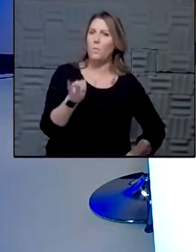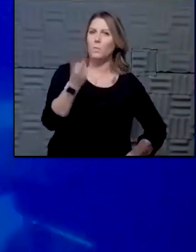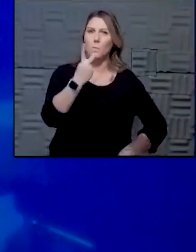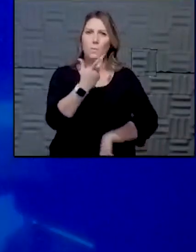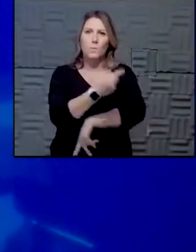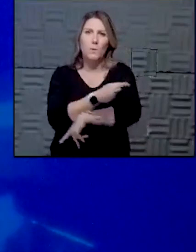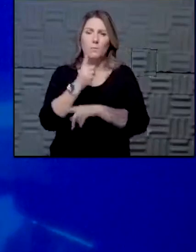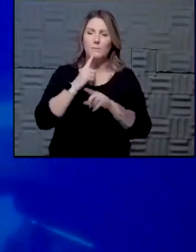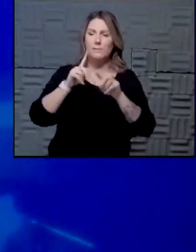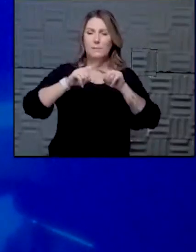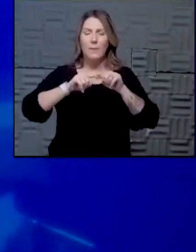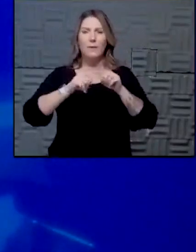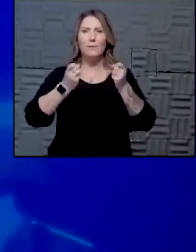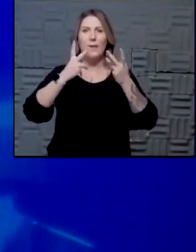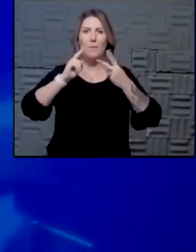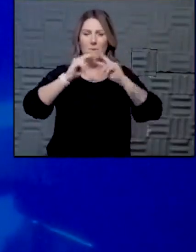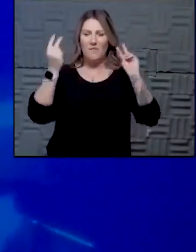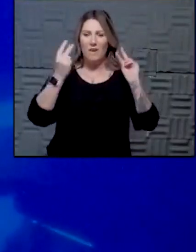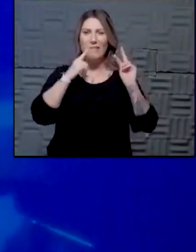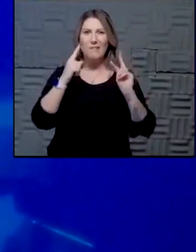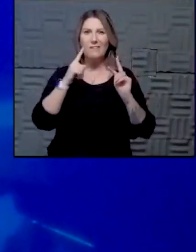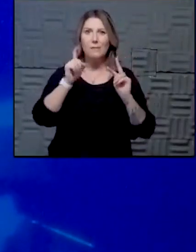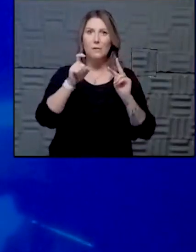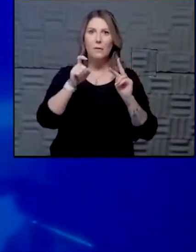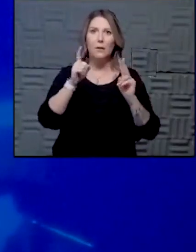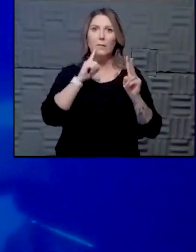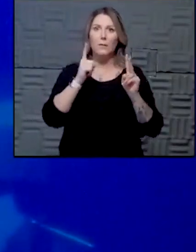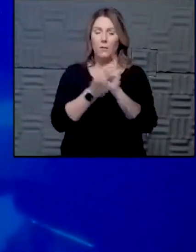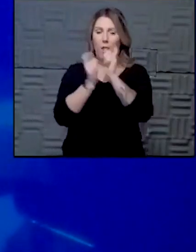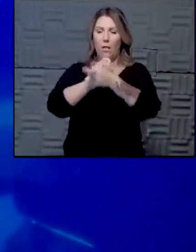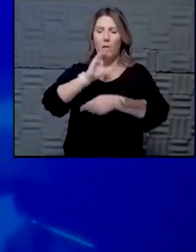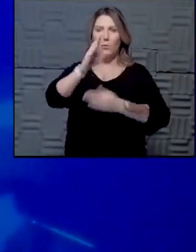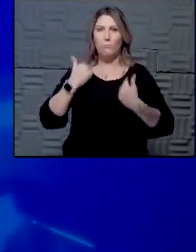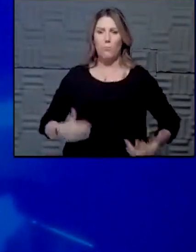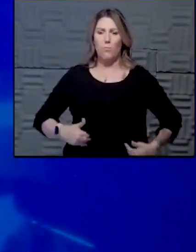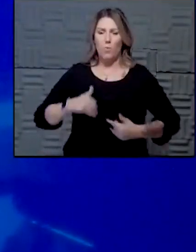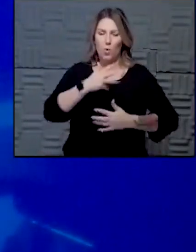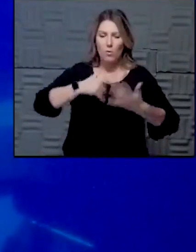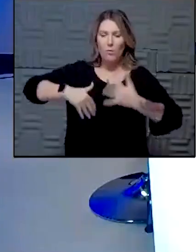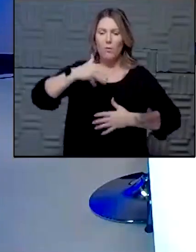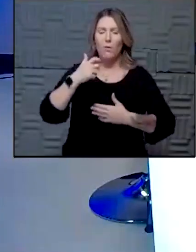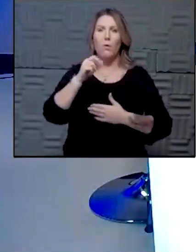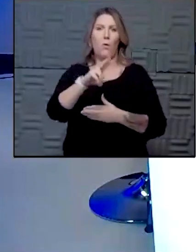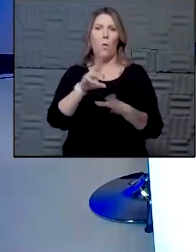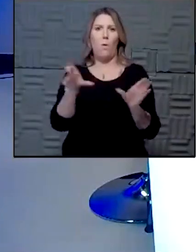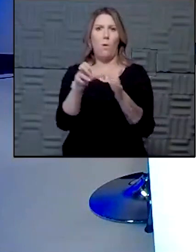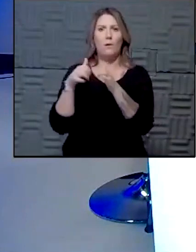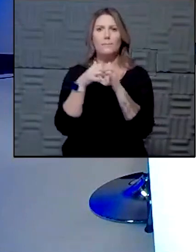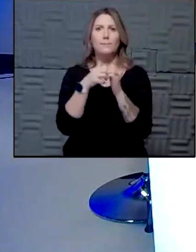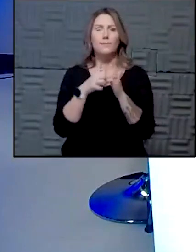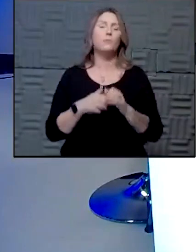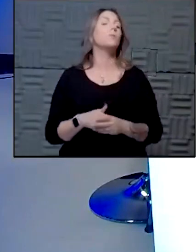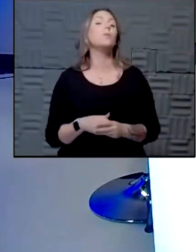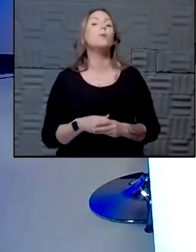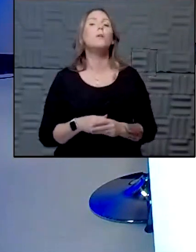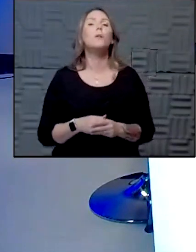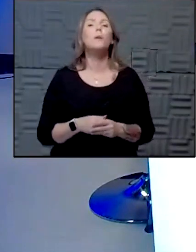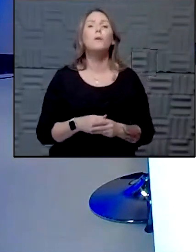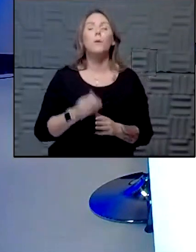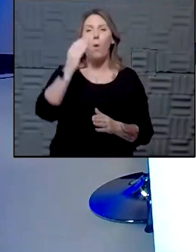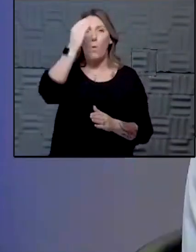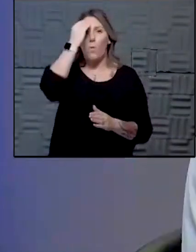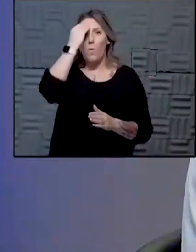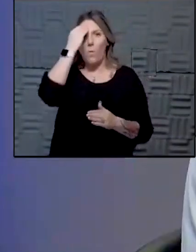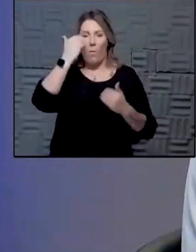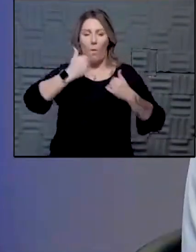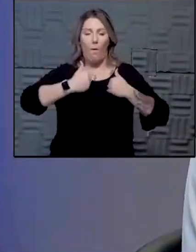it depends on how many variants are out there, and whether you have to reacquaint your immune system or you have to prime it altogether. Yeah, and that we know that there are conserved